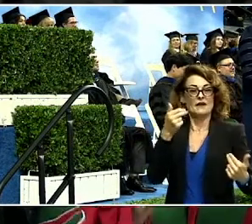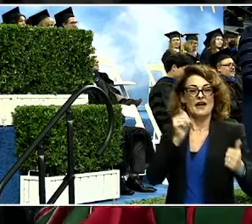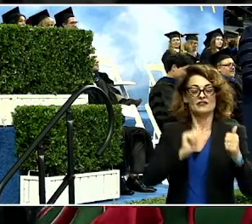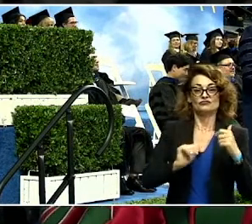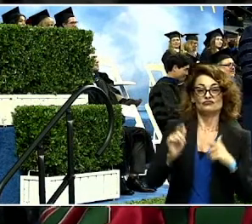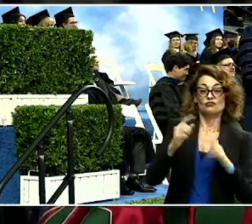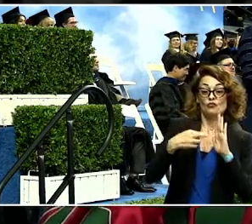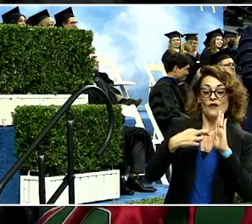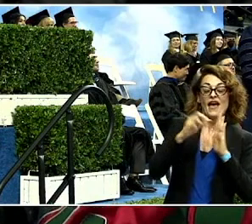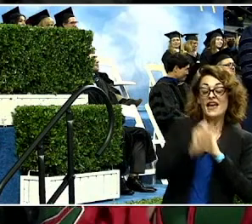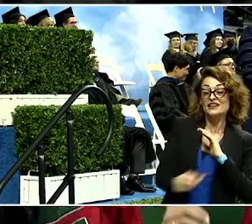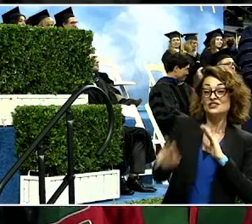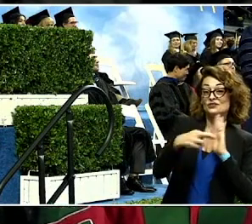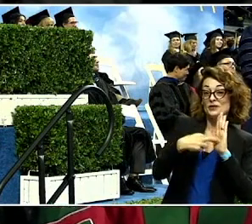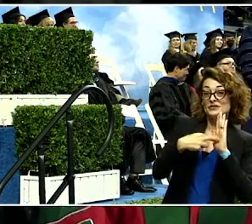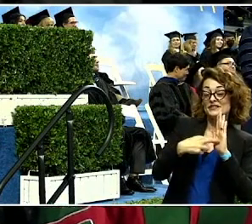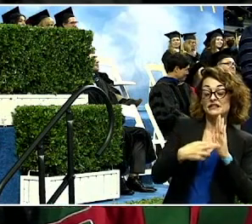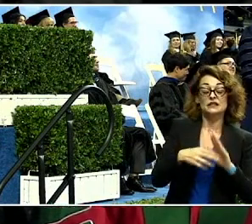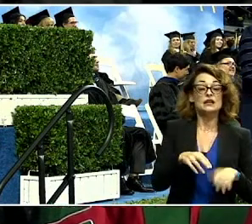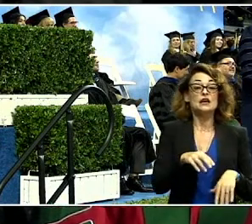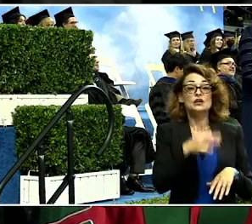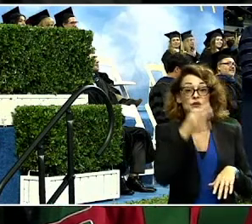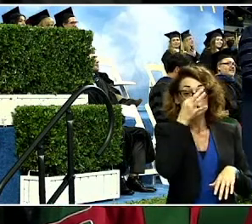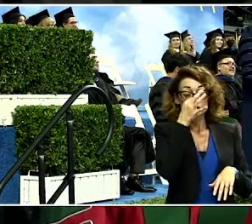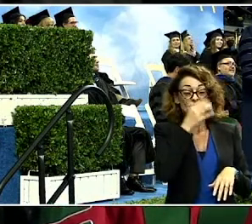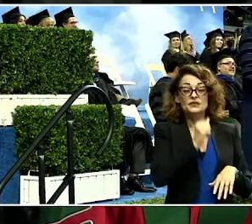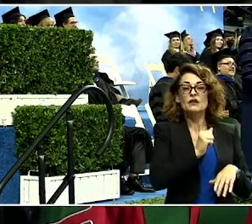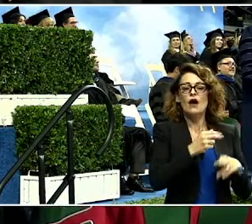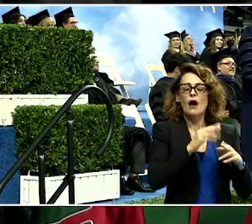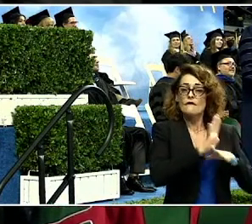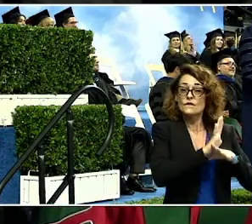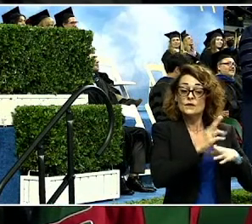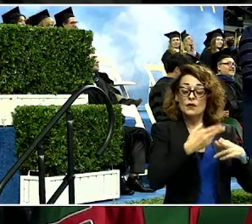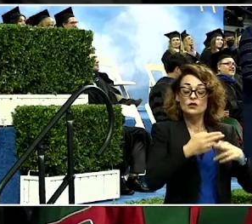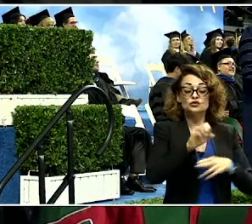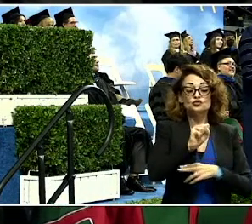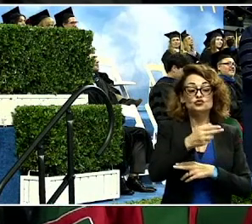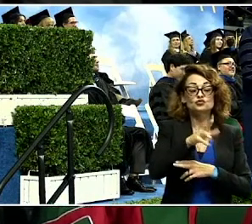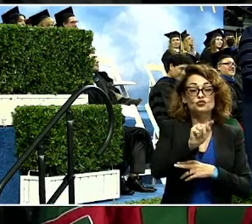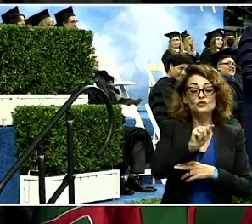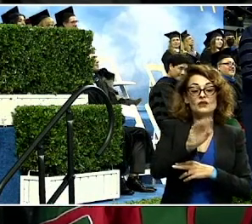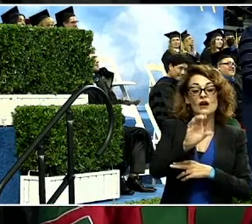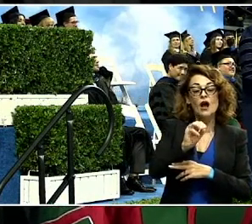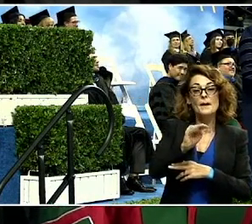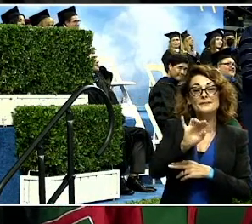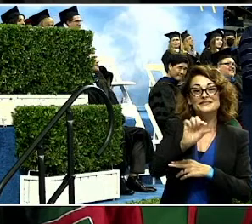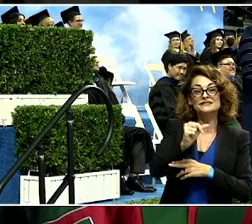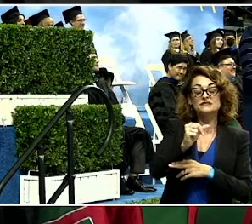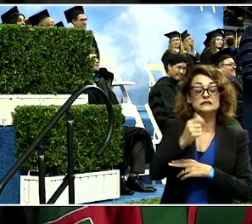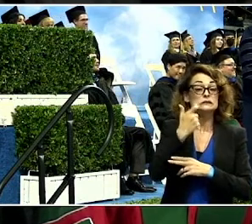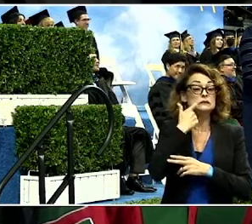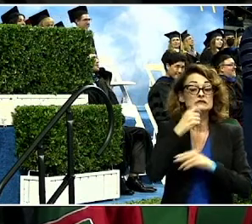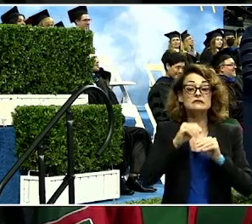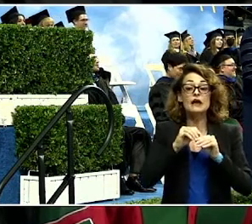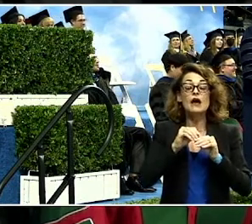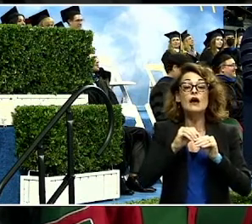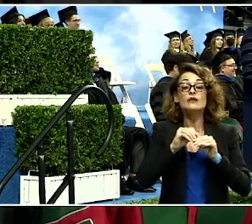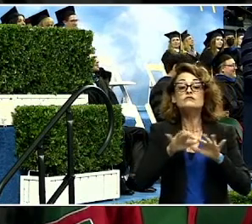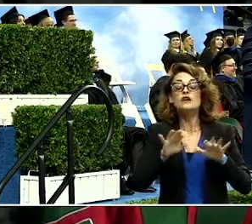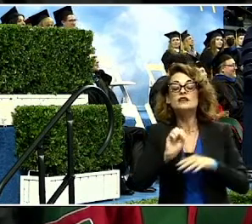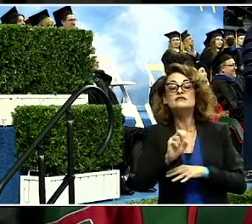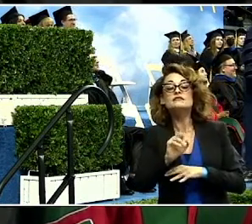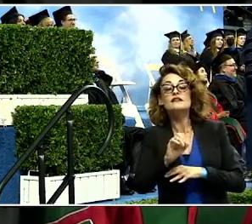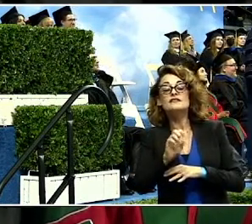directorial debut, the film Shortcomings, competed this year in this year's Sundance Film Festival and comes out in theaters